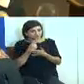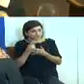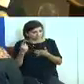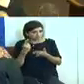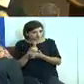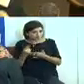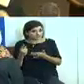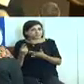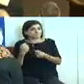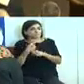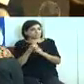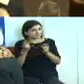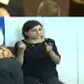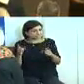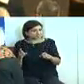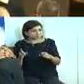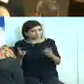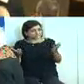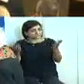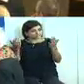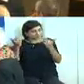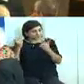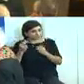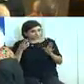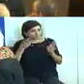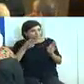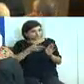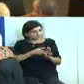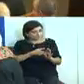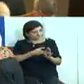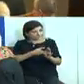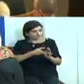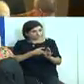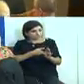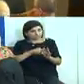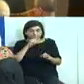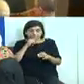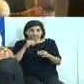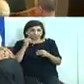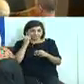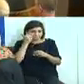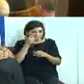happen. Just come and join part of six, don't be shy.